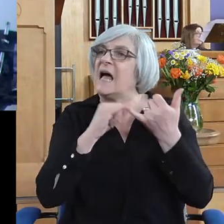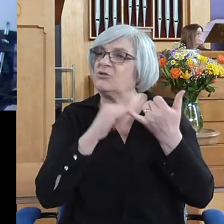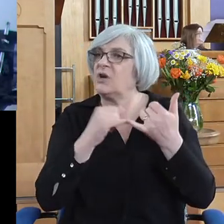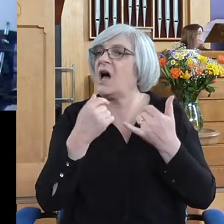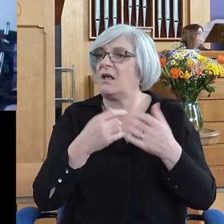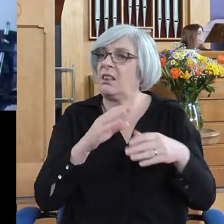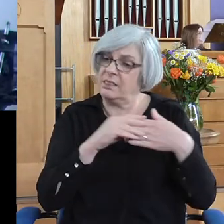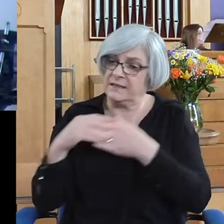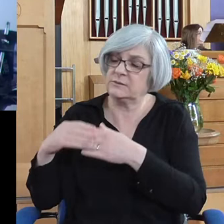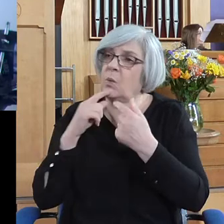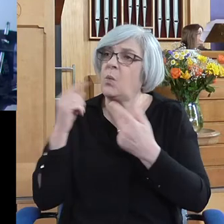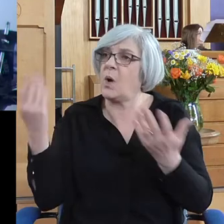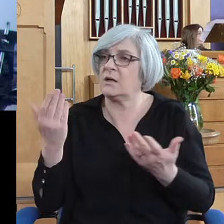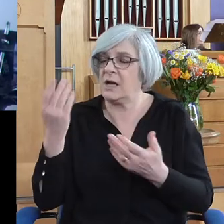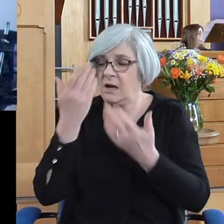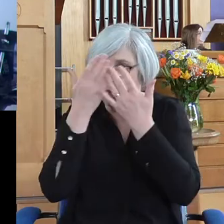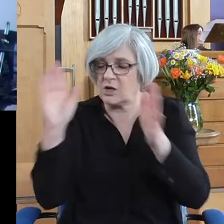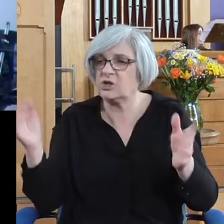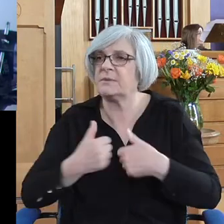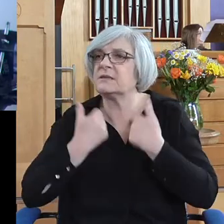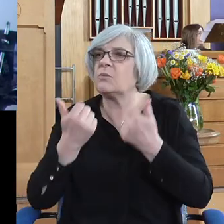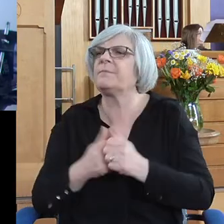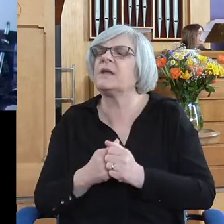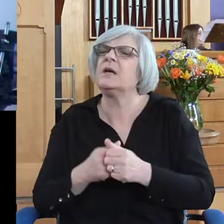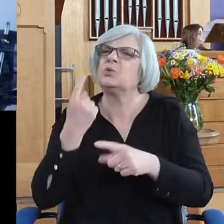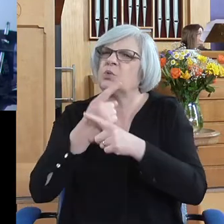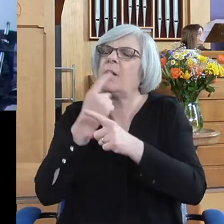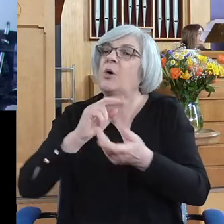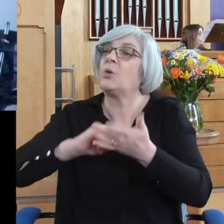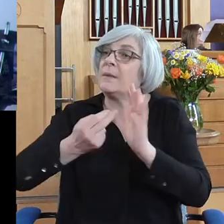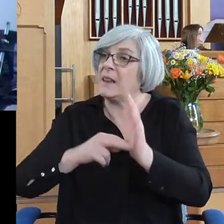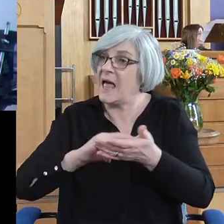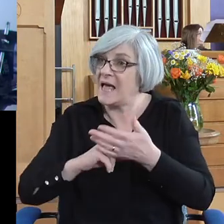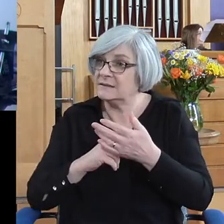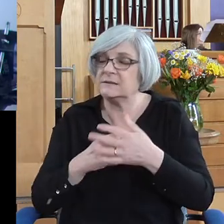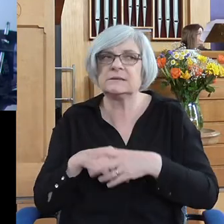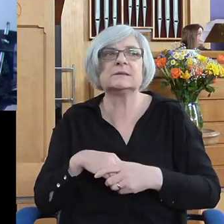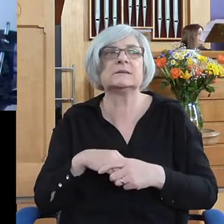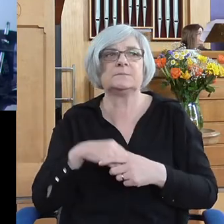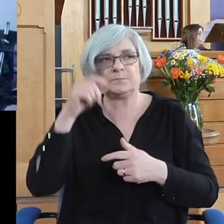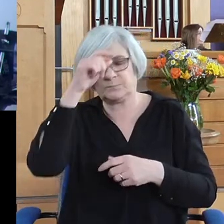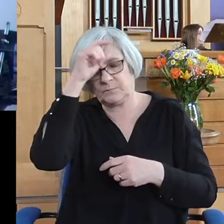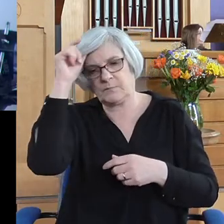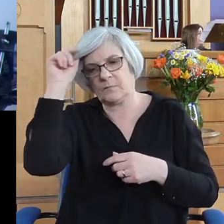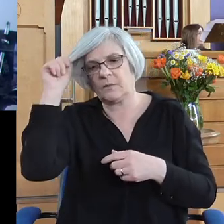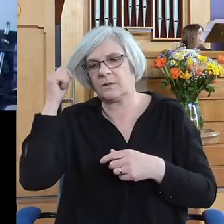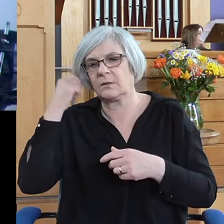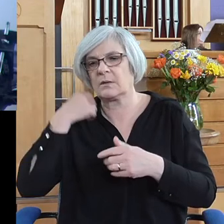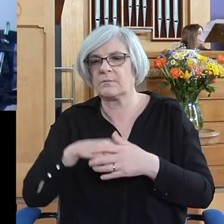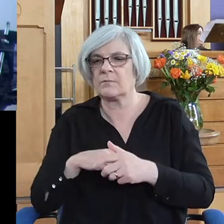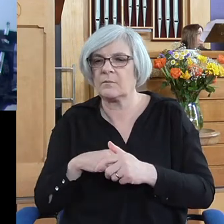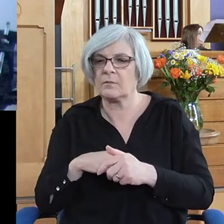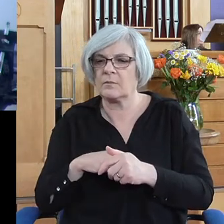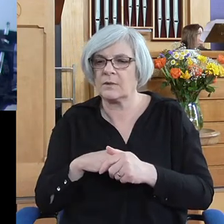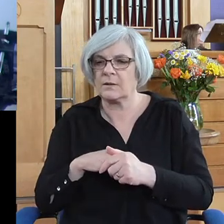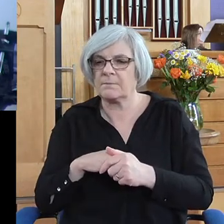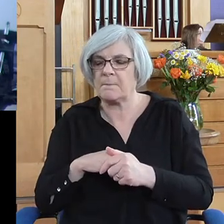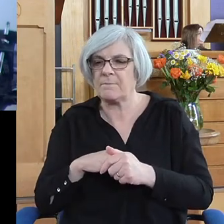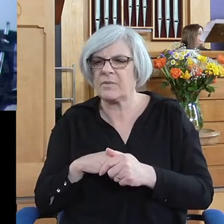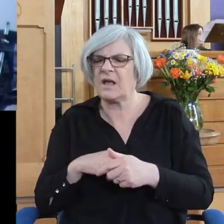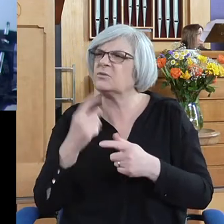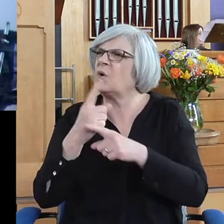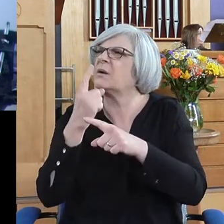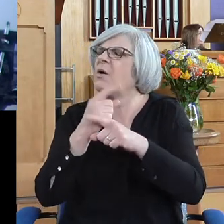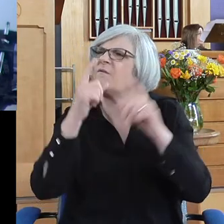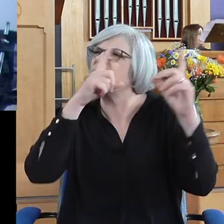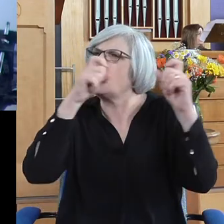she was talking about that passage from Ezekiel and photographs of our loved ones going to glory. And